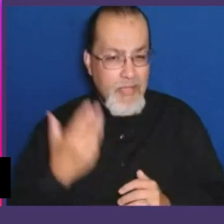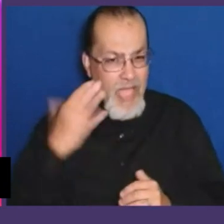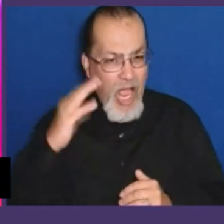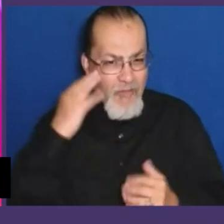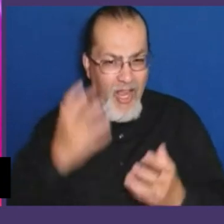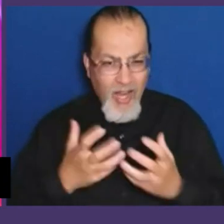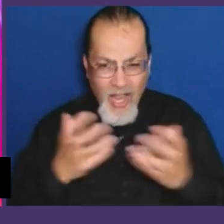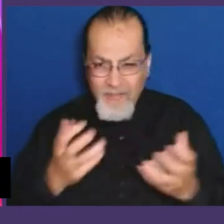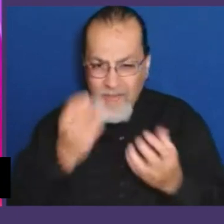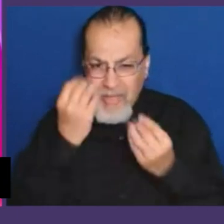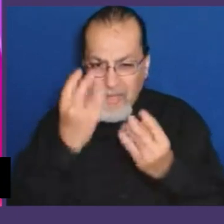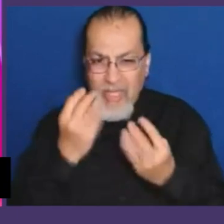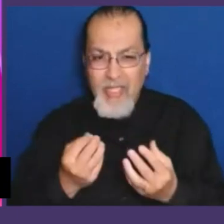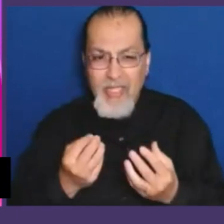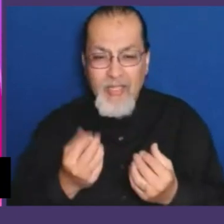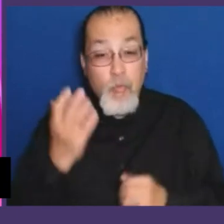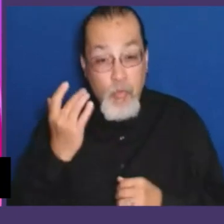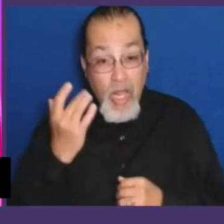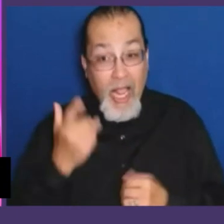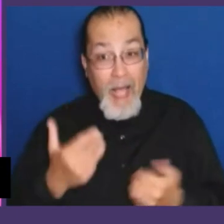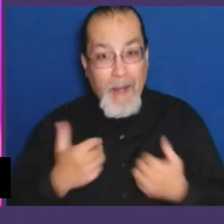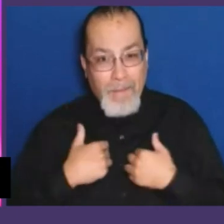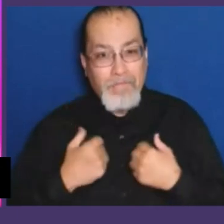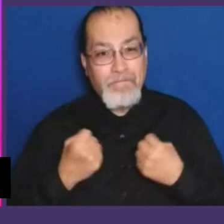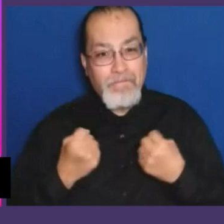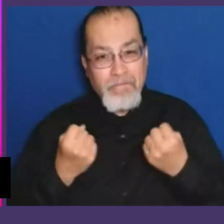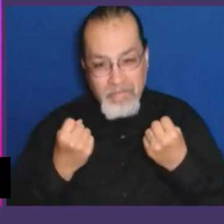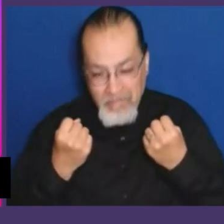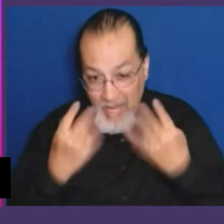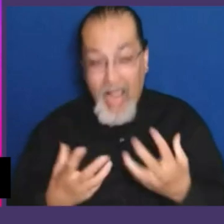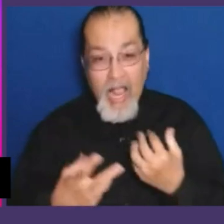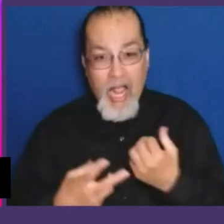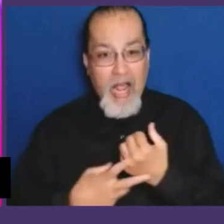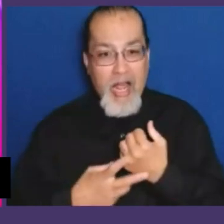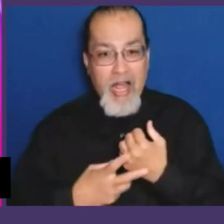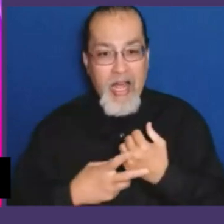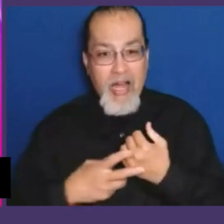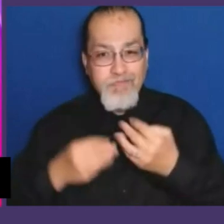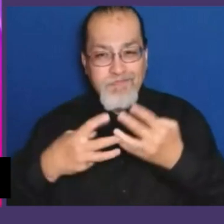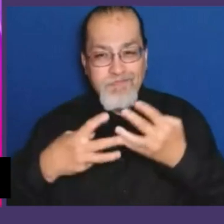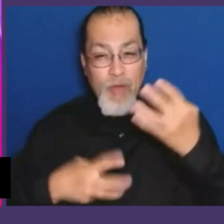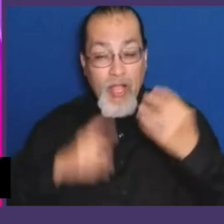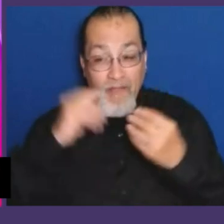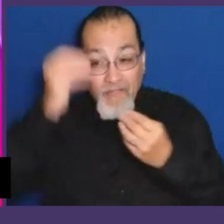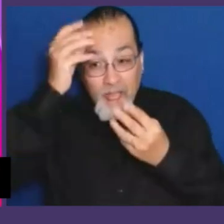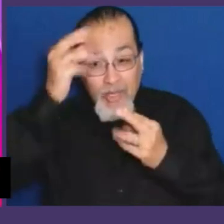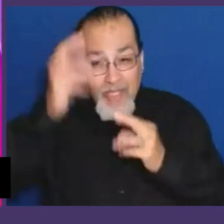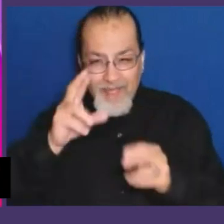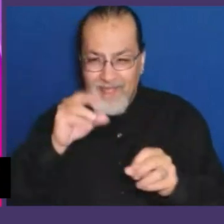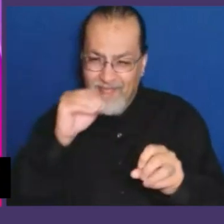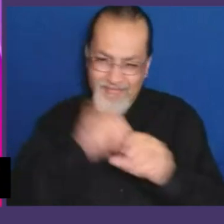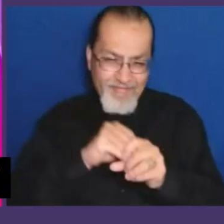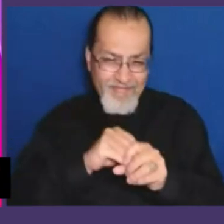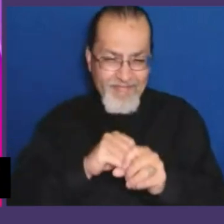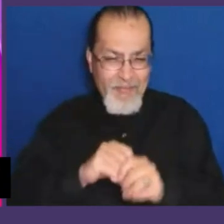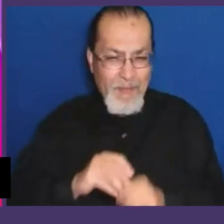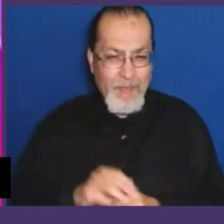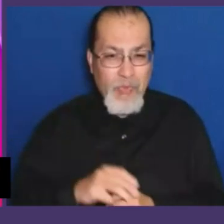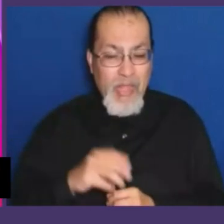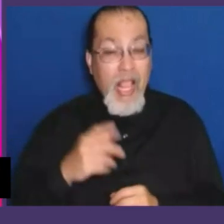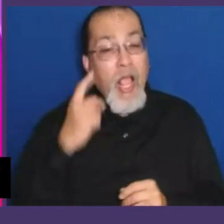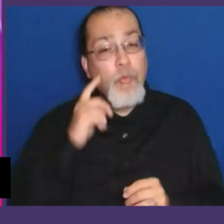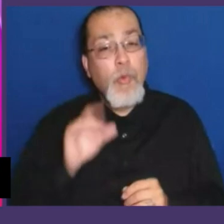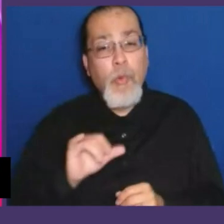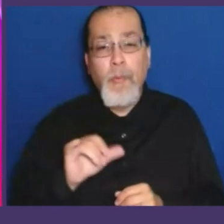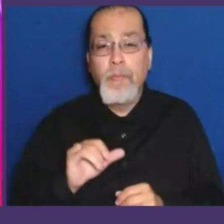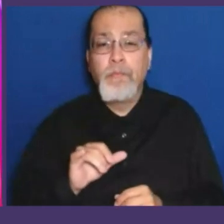parameters, so that's a lot of storage for a lot of facts. And they also, I think, have a relatively large and perfect working memory.